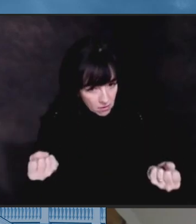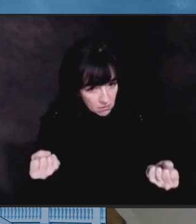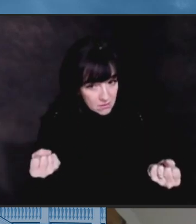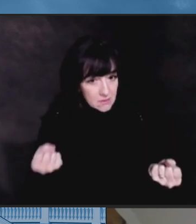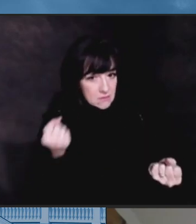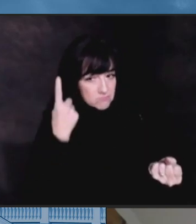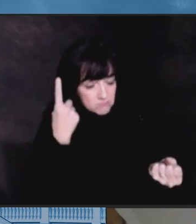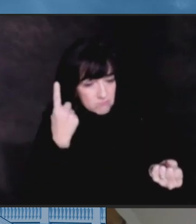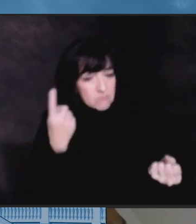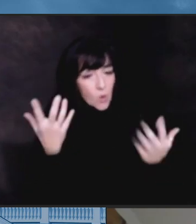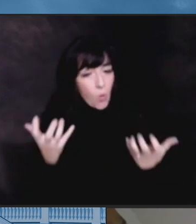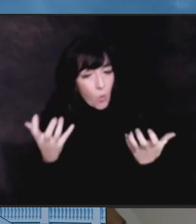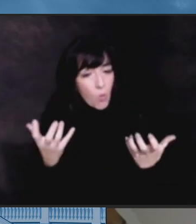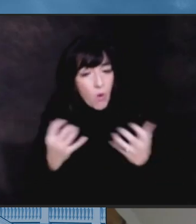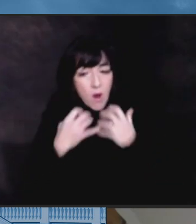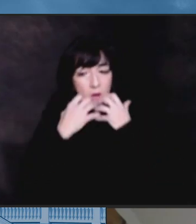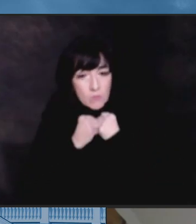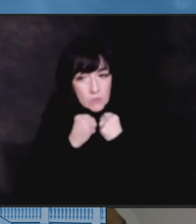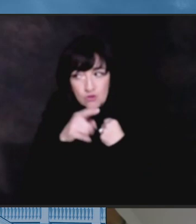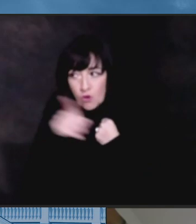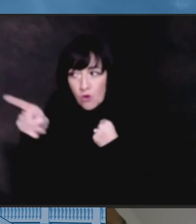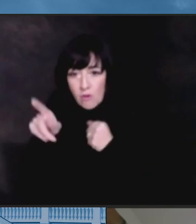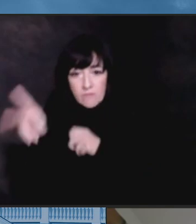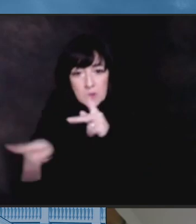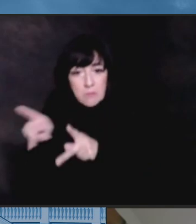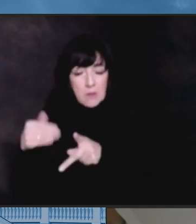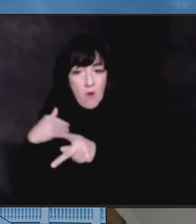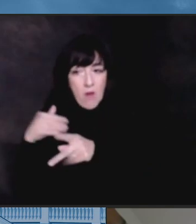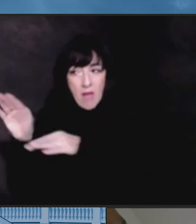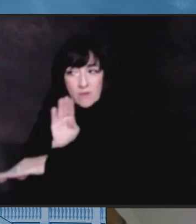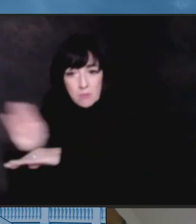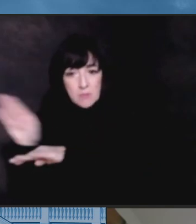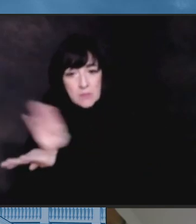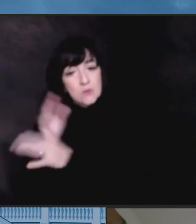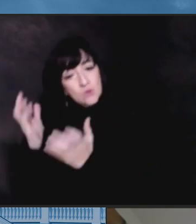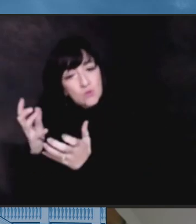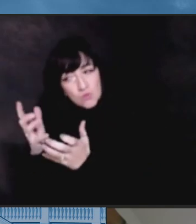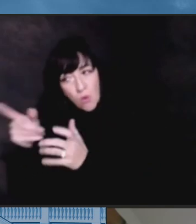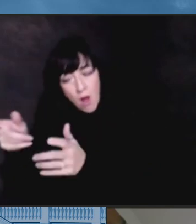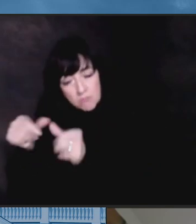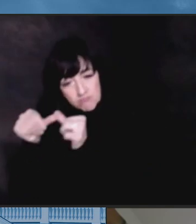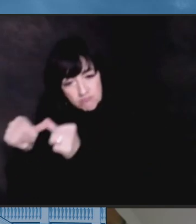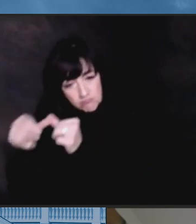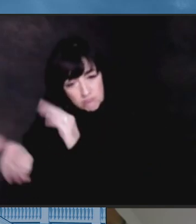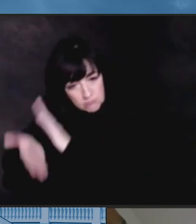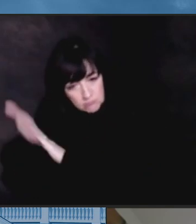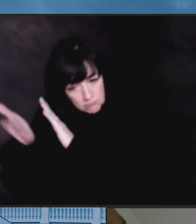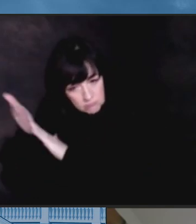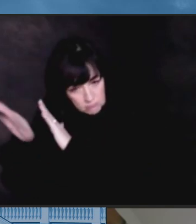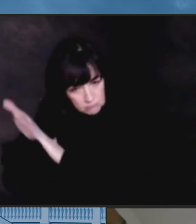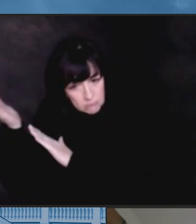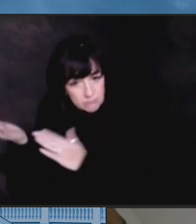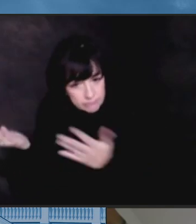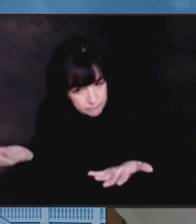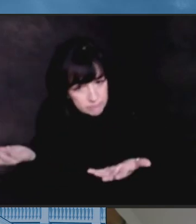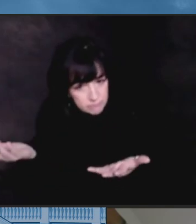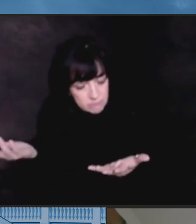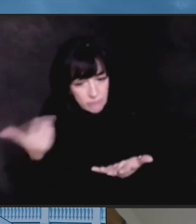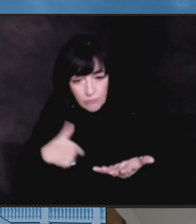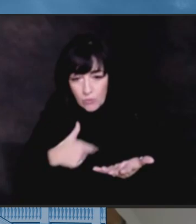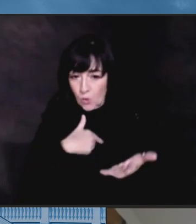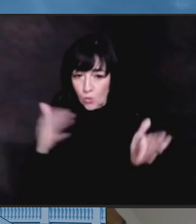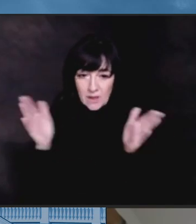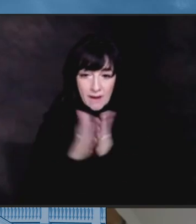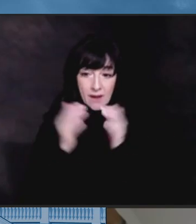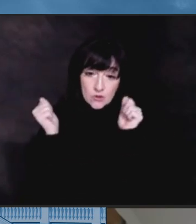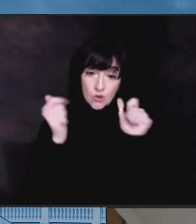economy. And so that's what we're trying to do with all of these restrictions. We're asking all